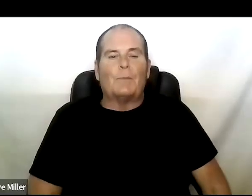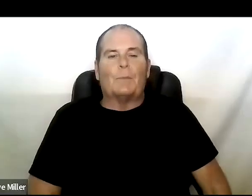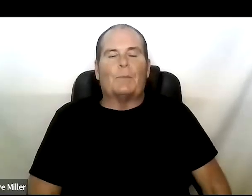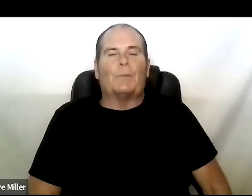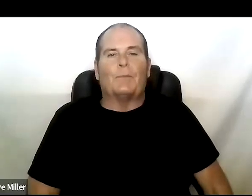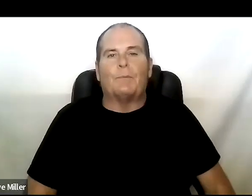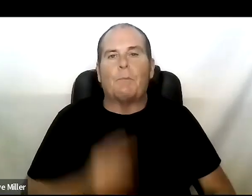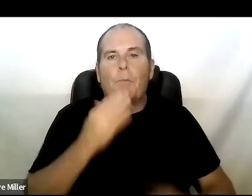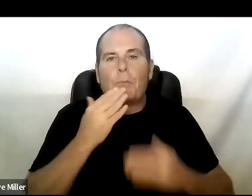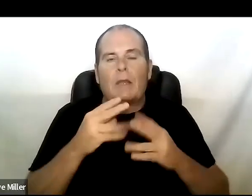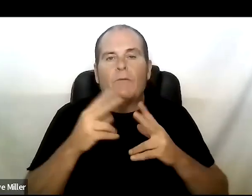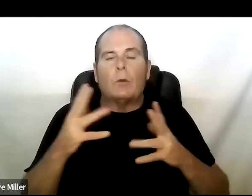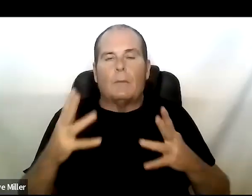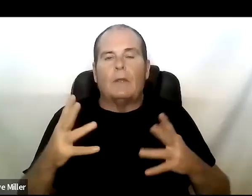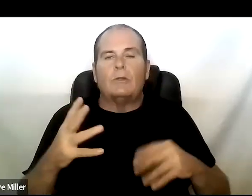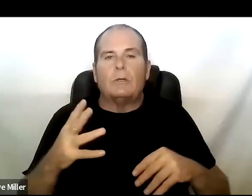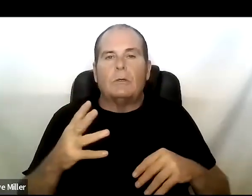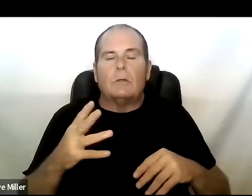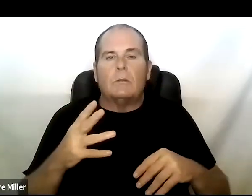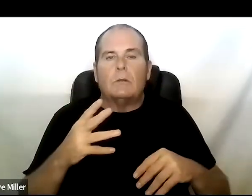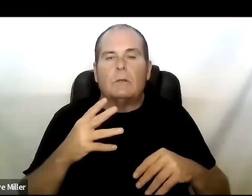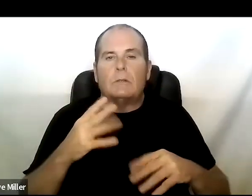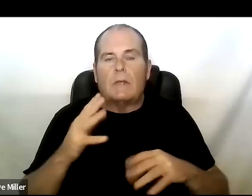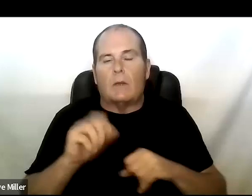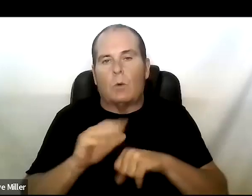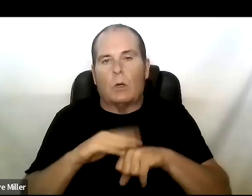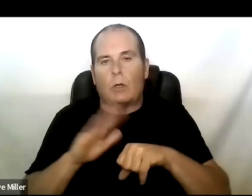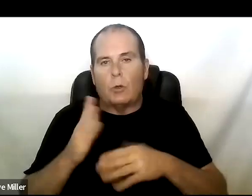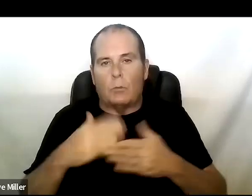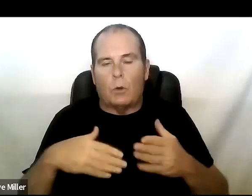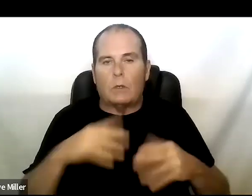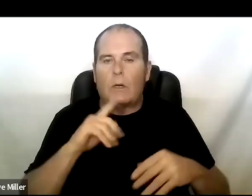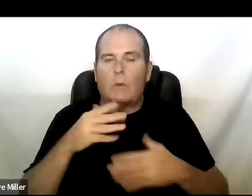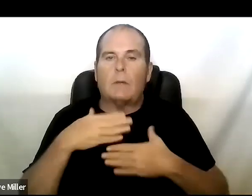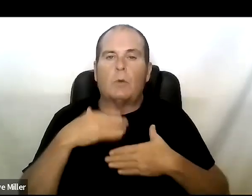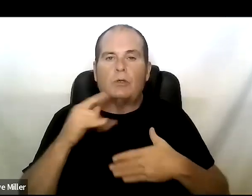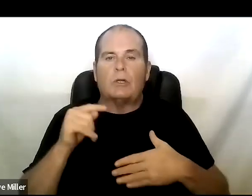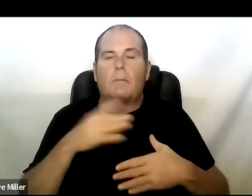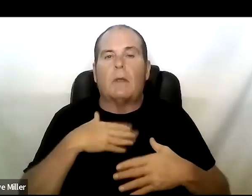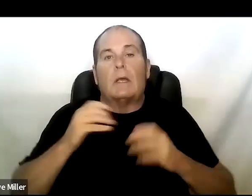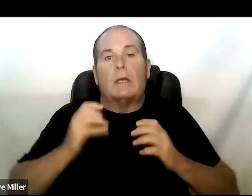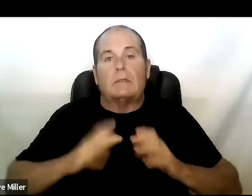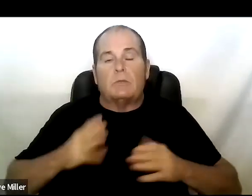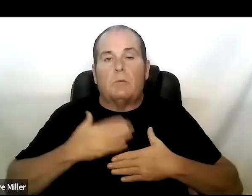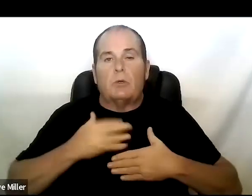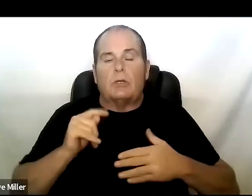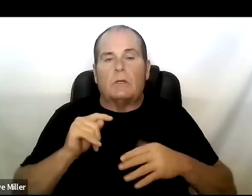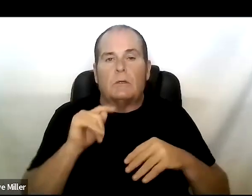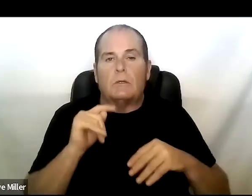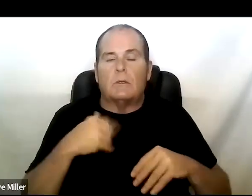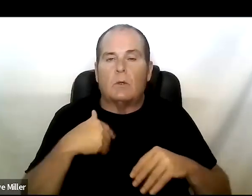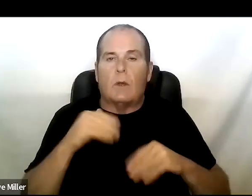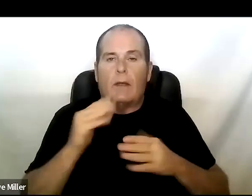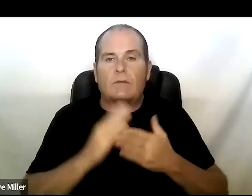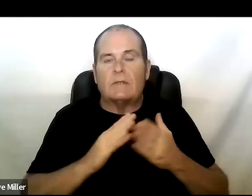Thank you very much. This is a real labor on your part. And I so appreciate it, and so do my customers. There's some